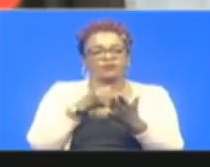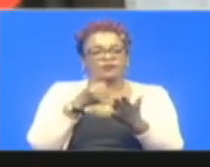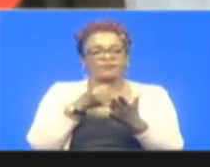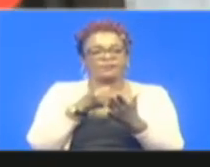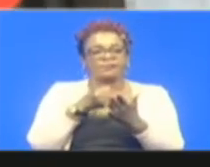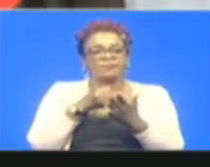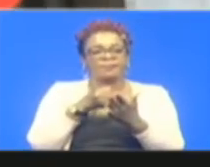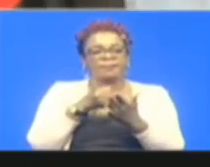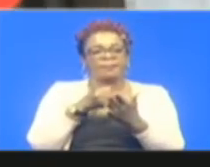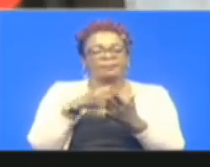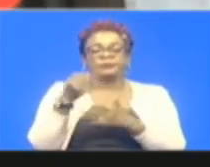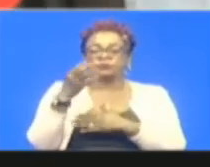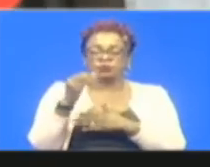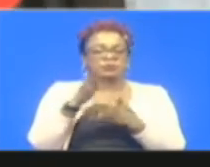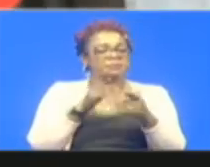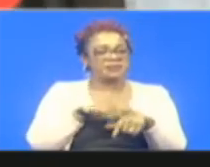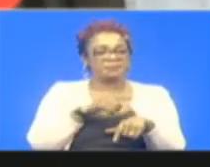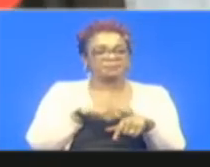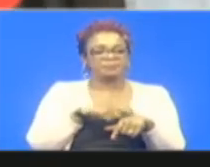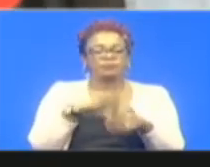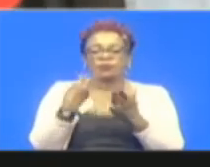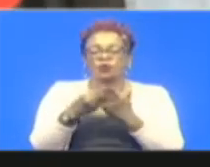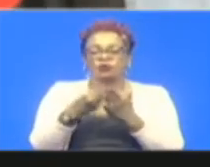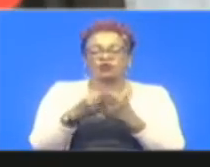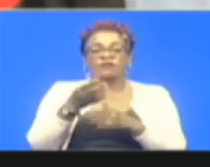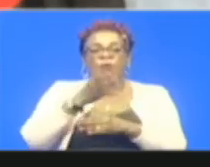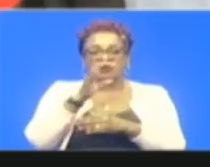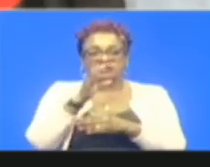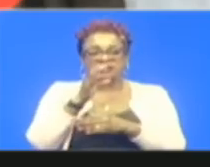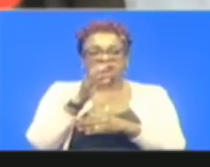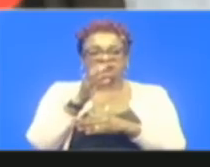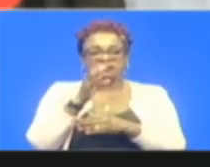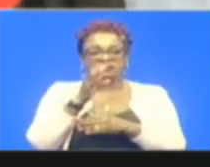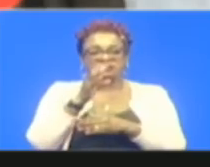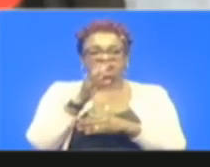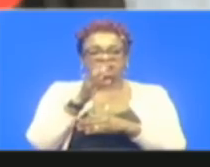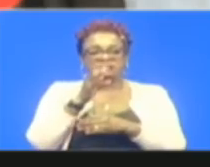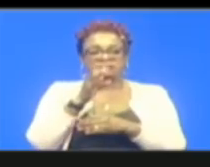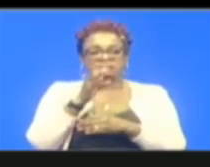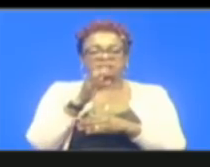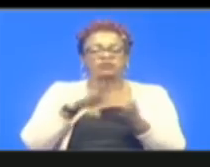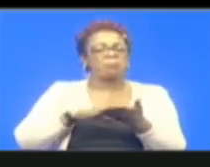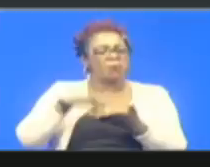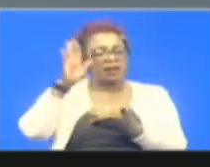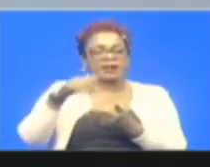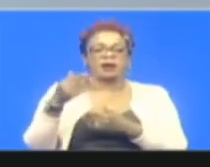end, sometimes the cost of water outstrips the cost of oil.